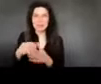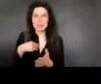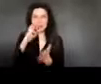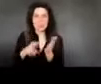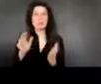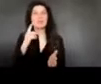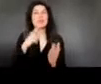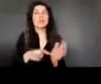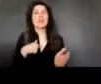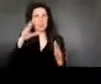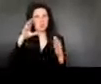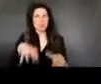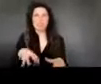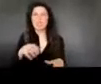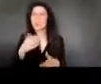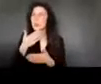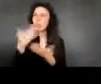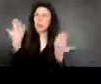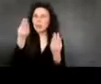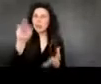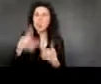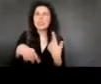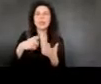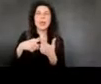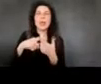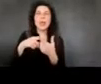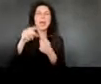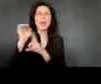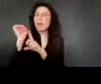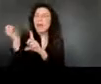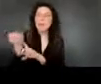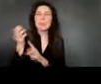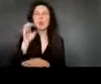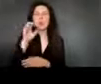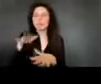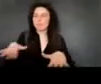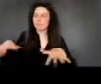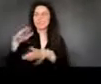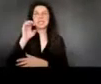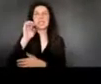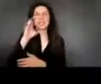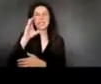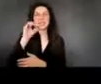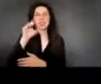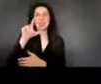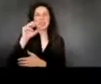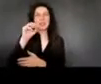it doesn't go in an ecological direction. Like it's really there glaring at the center of the case studies, this interaction